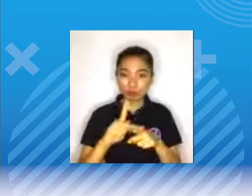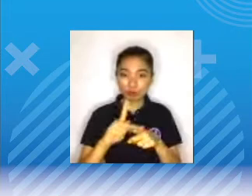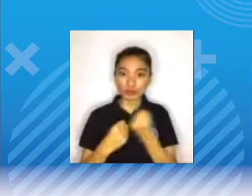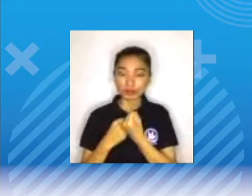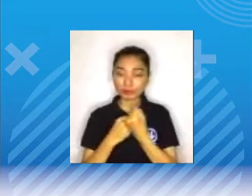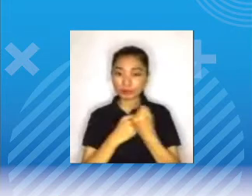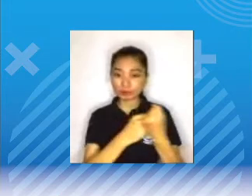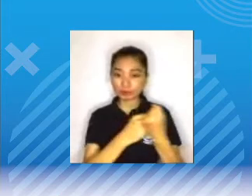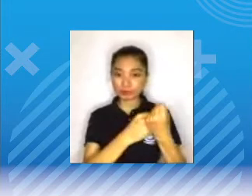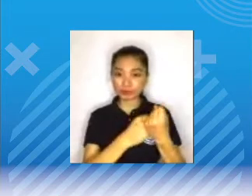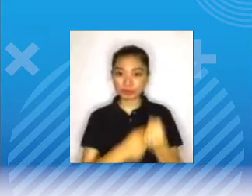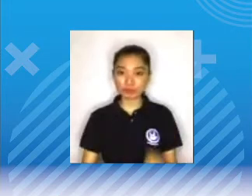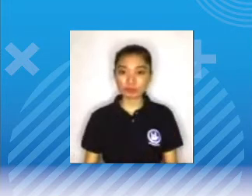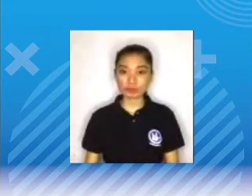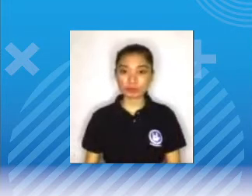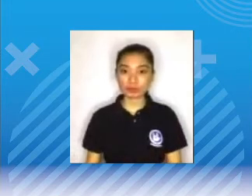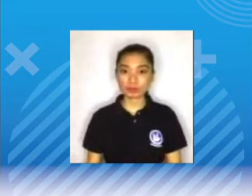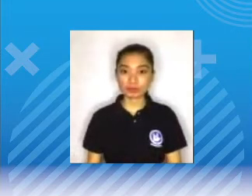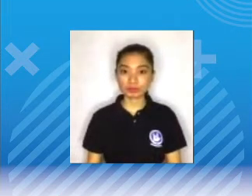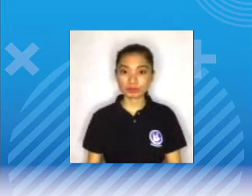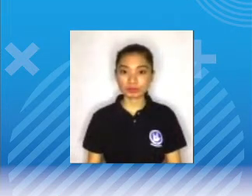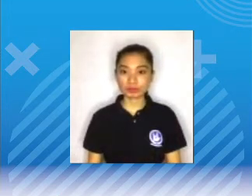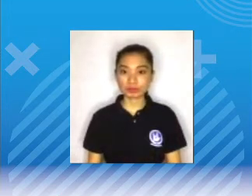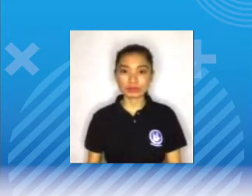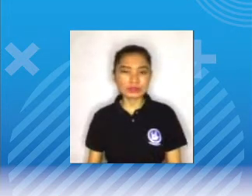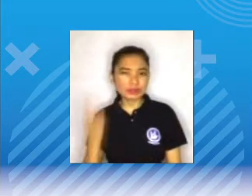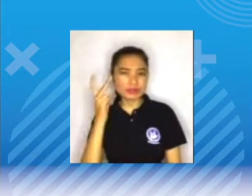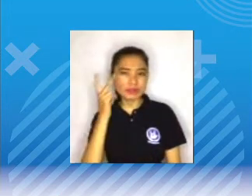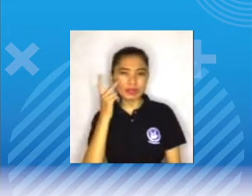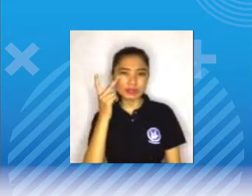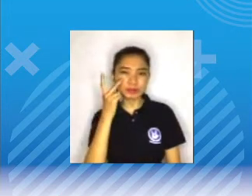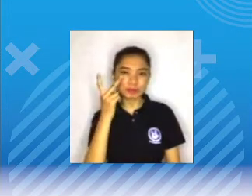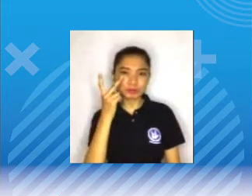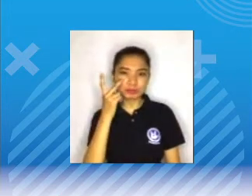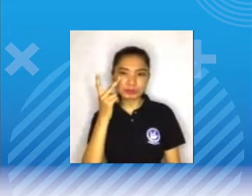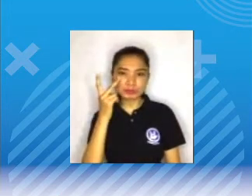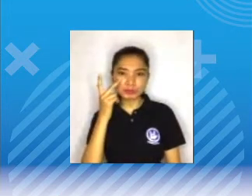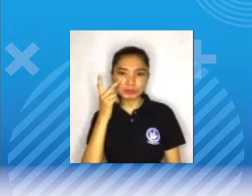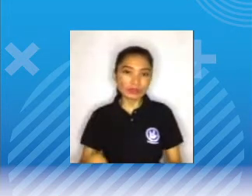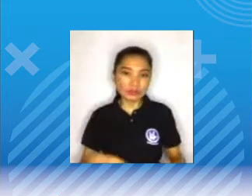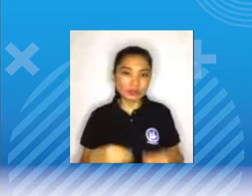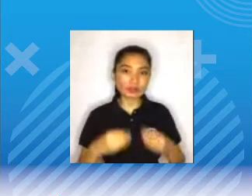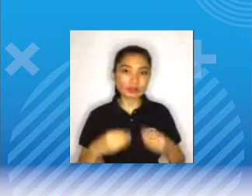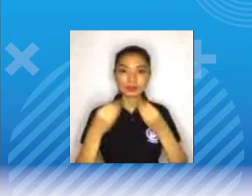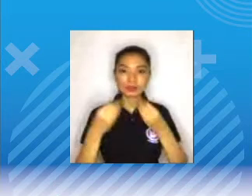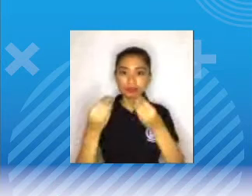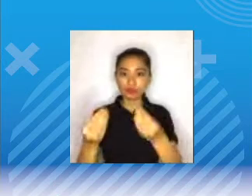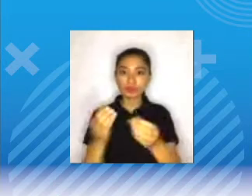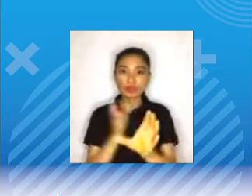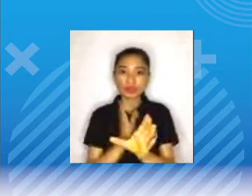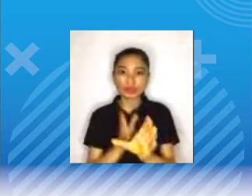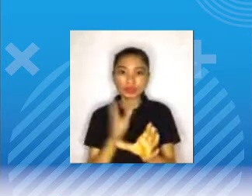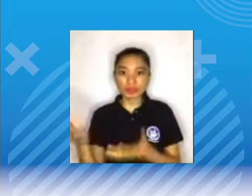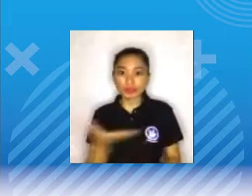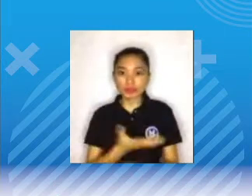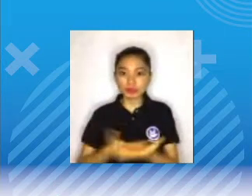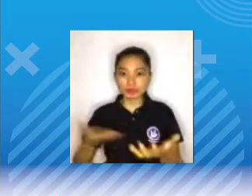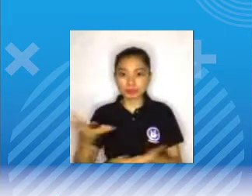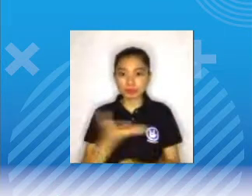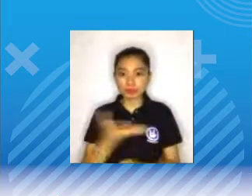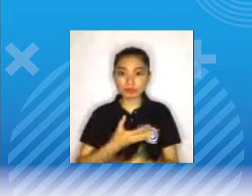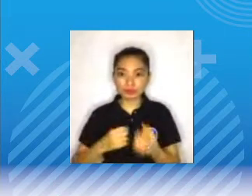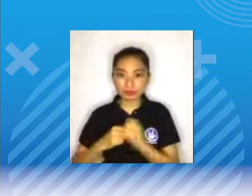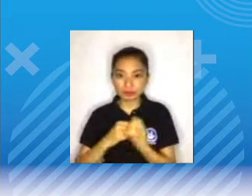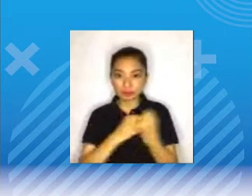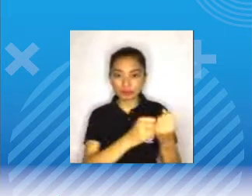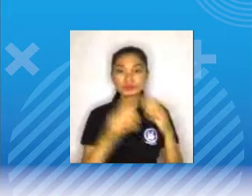ay yung bibigay pa tayo ng kaukulang psychosocial support. So thank you Sir Roger for